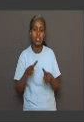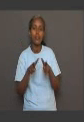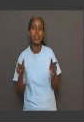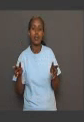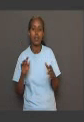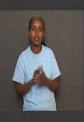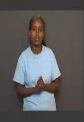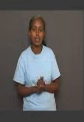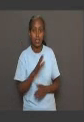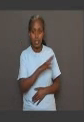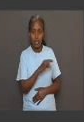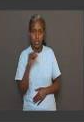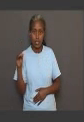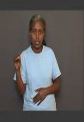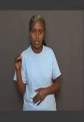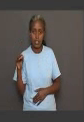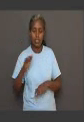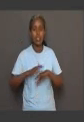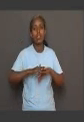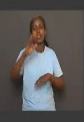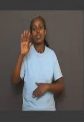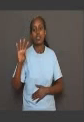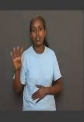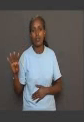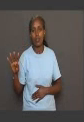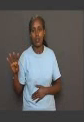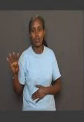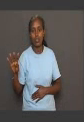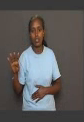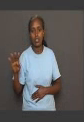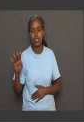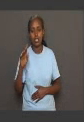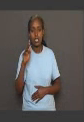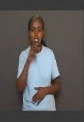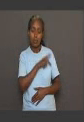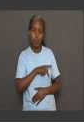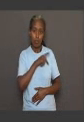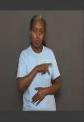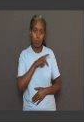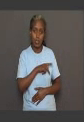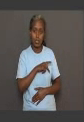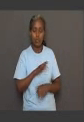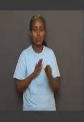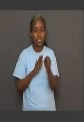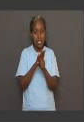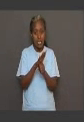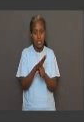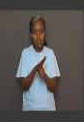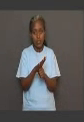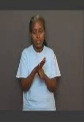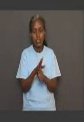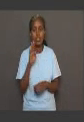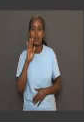variable, and greater than 4 is the property to be satisfied